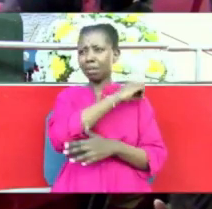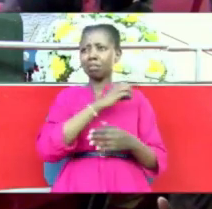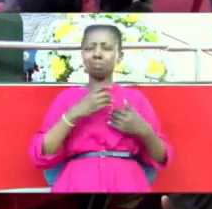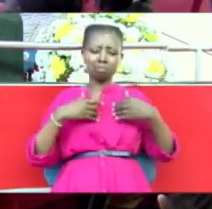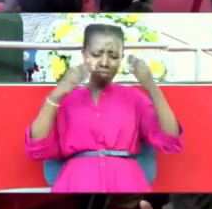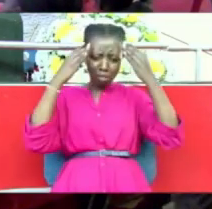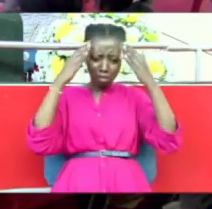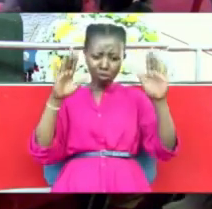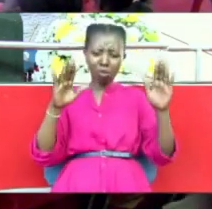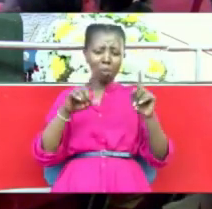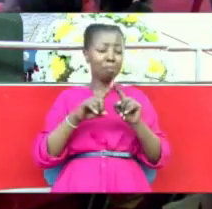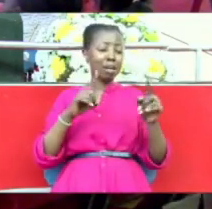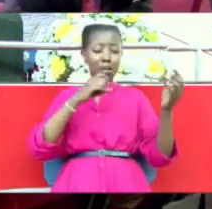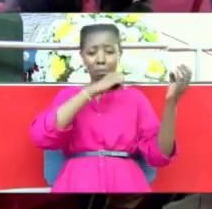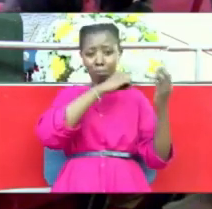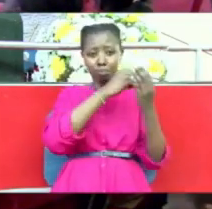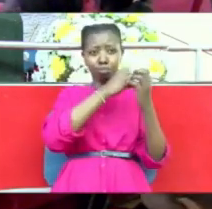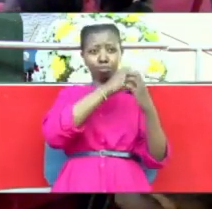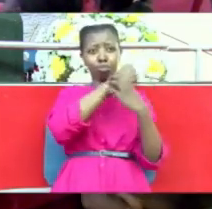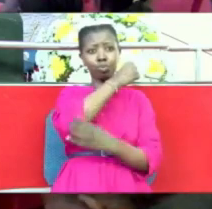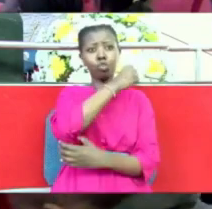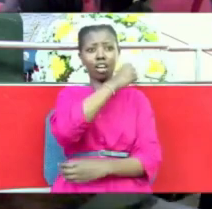I don't know. But ni mbaya sana.